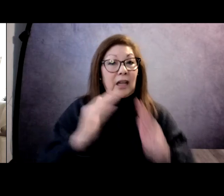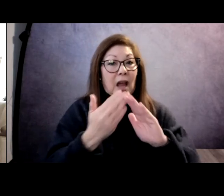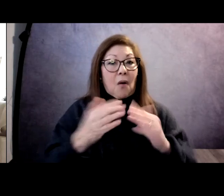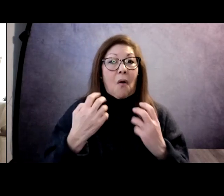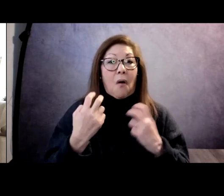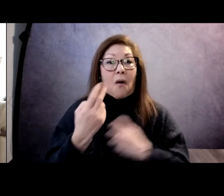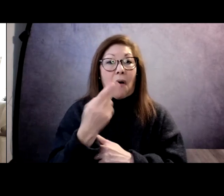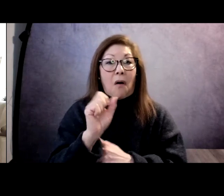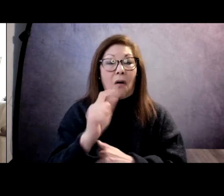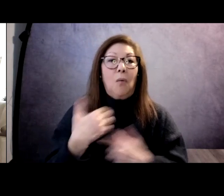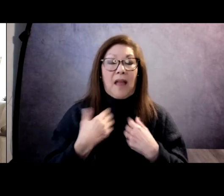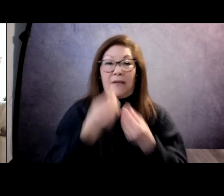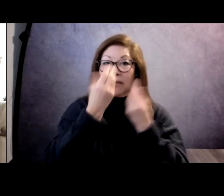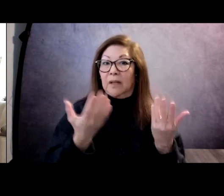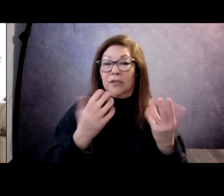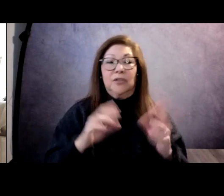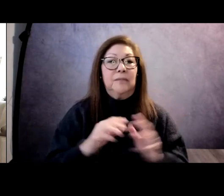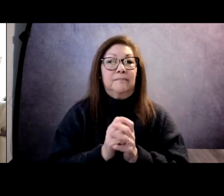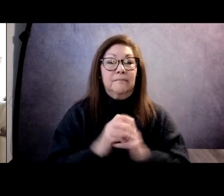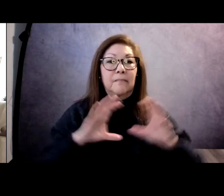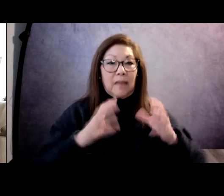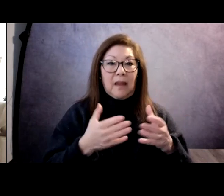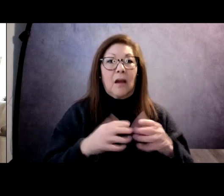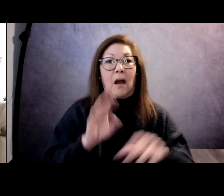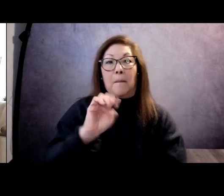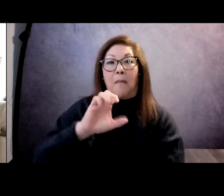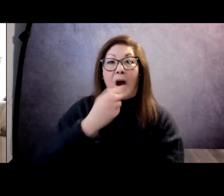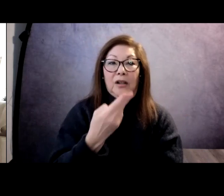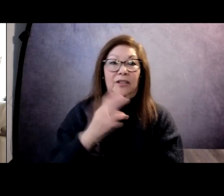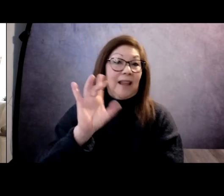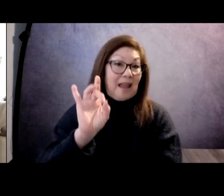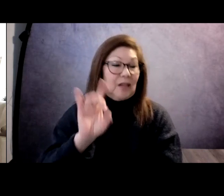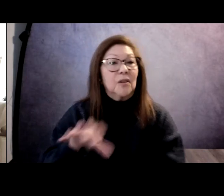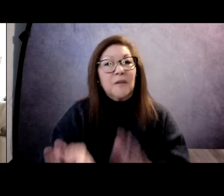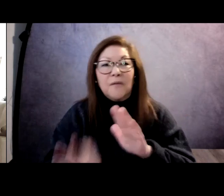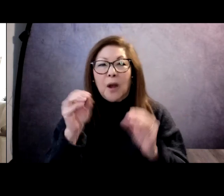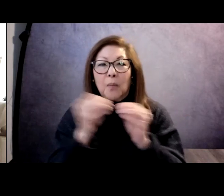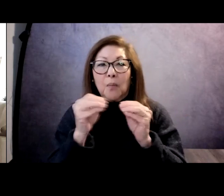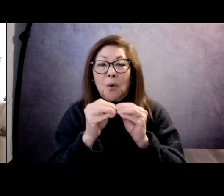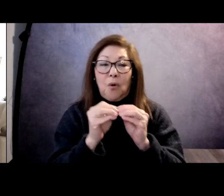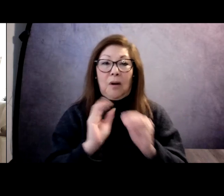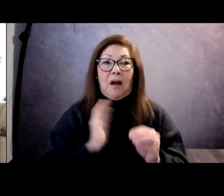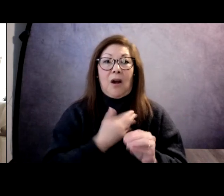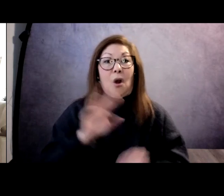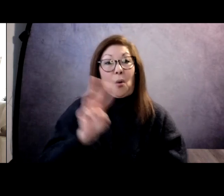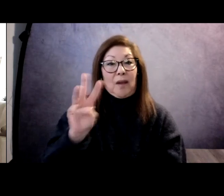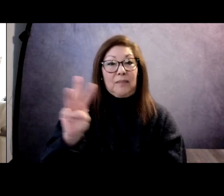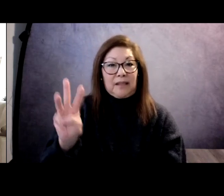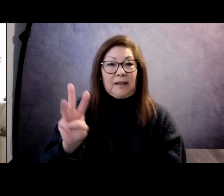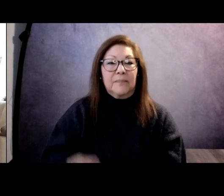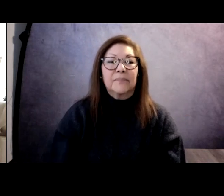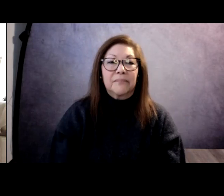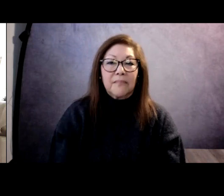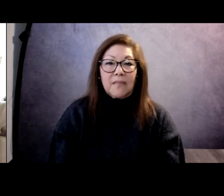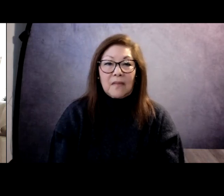session on March 8th. So you can find out more about that on our website.